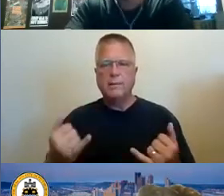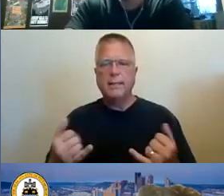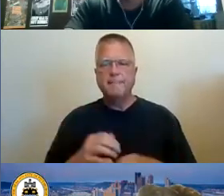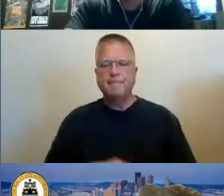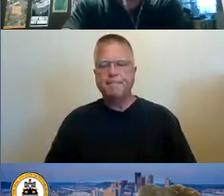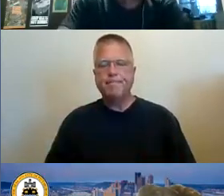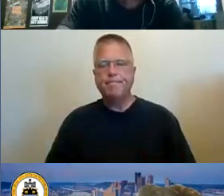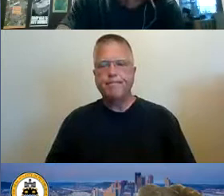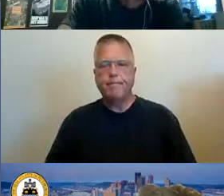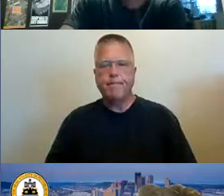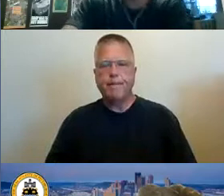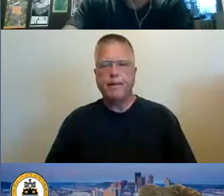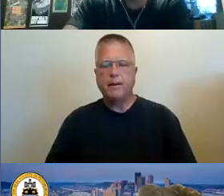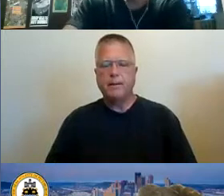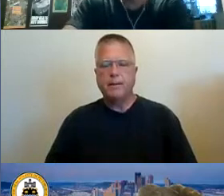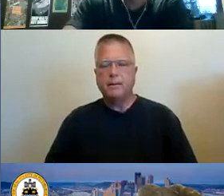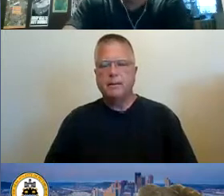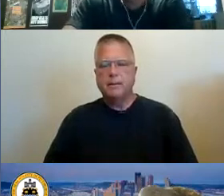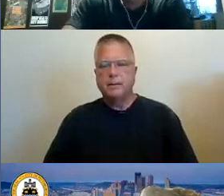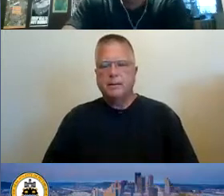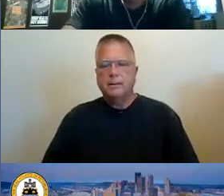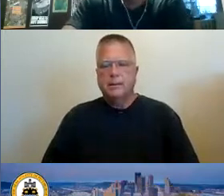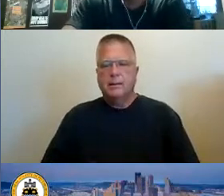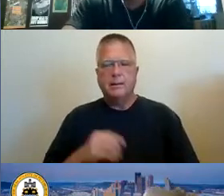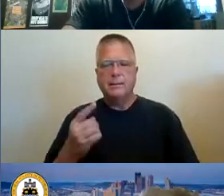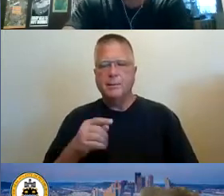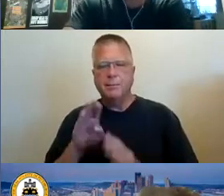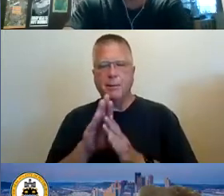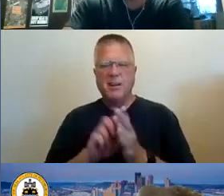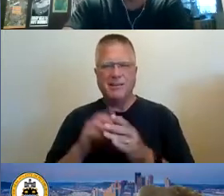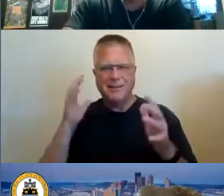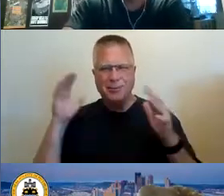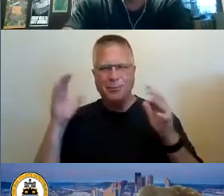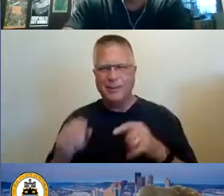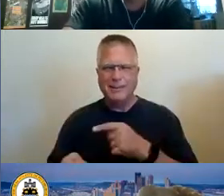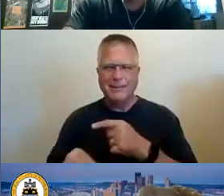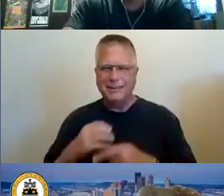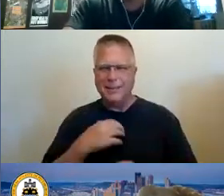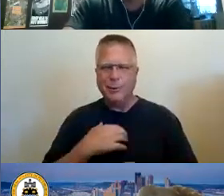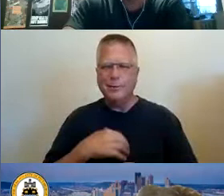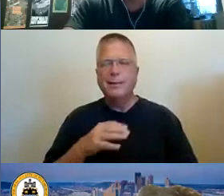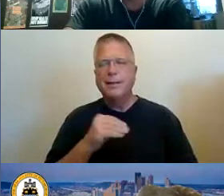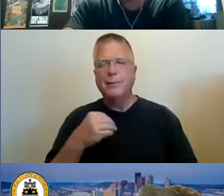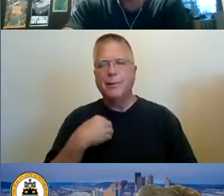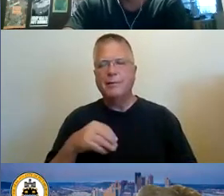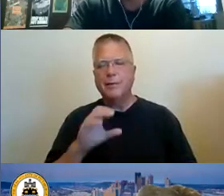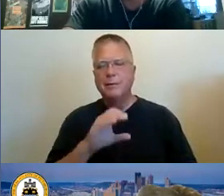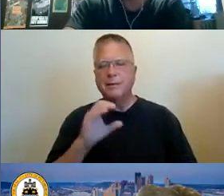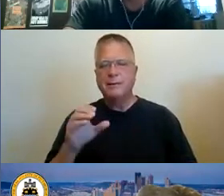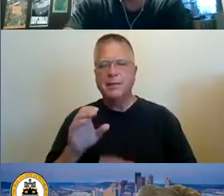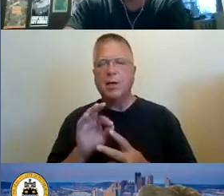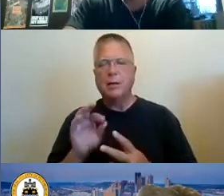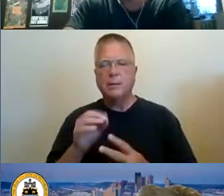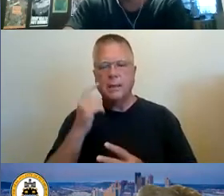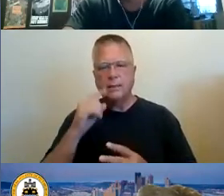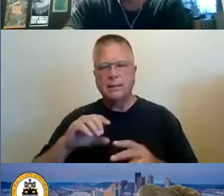If you hear some background, my dog is hungry. And also we have a closed caption option that I actually just